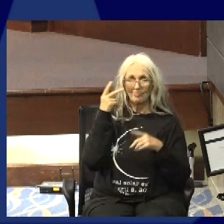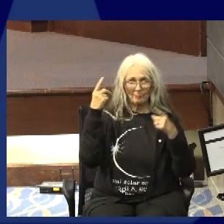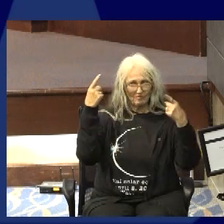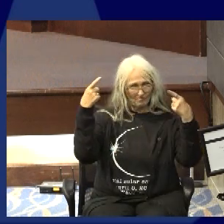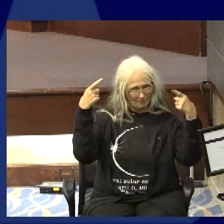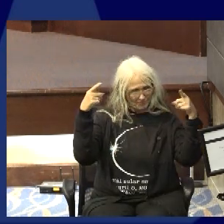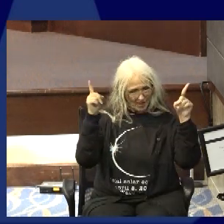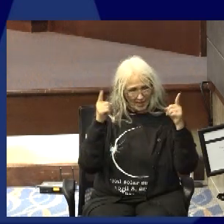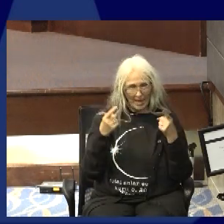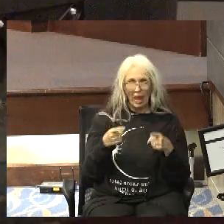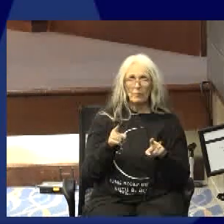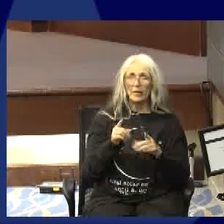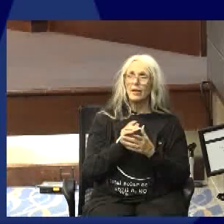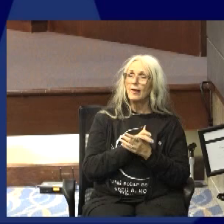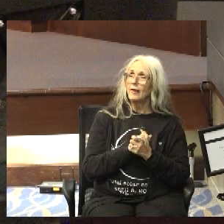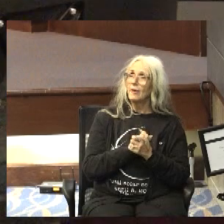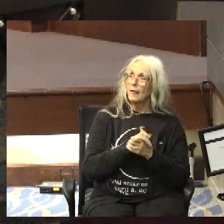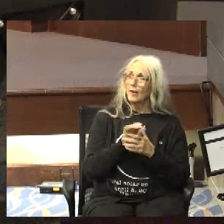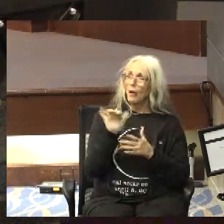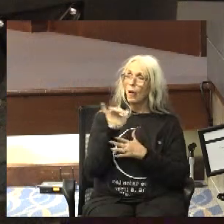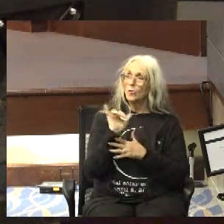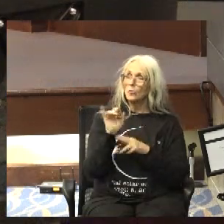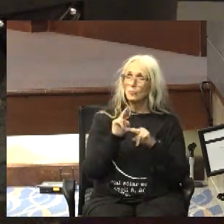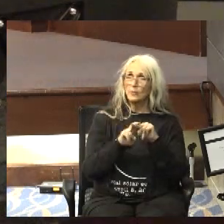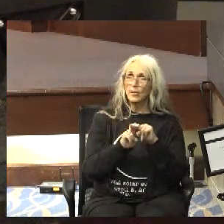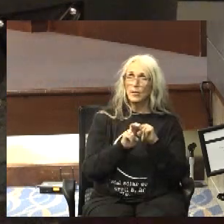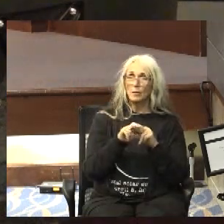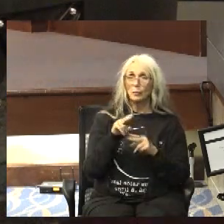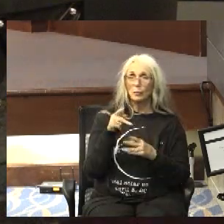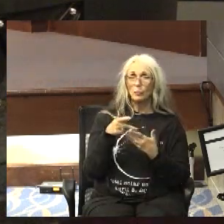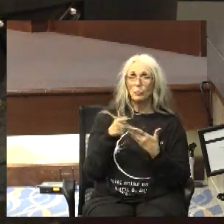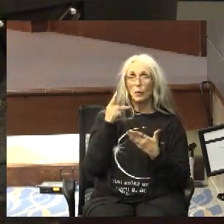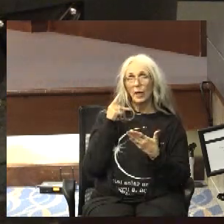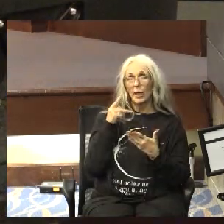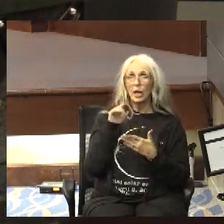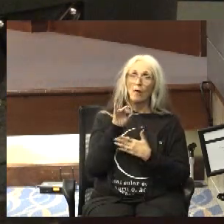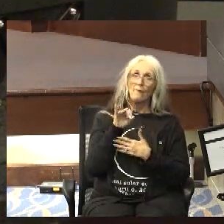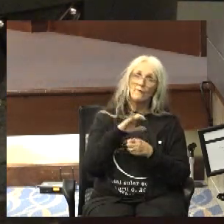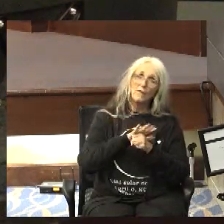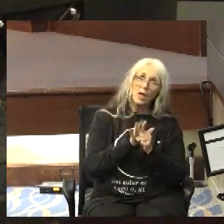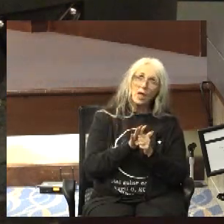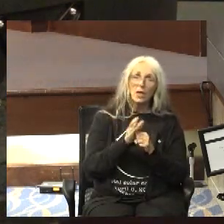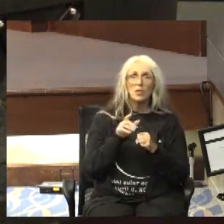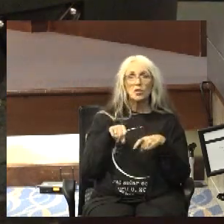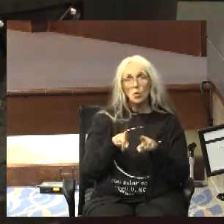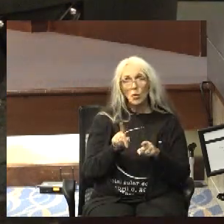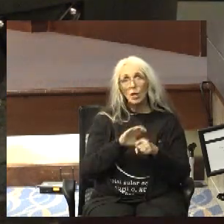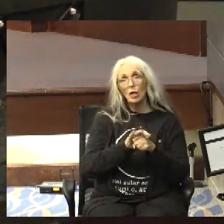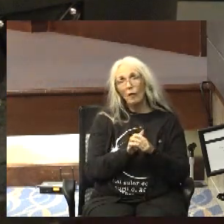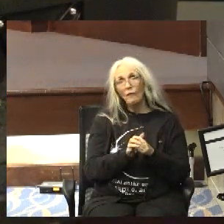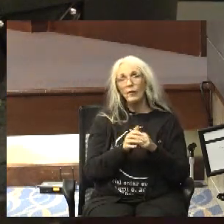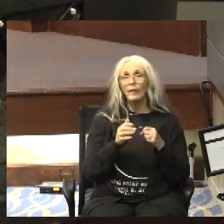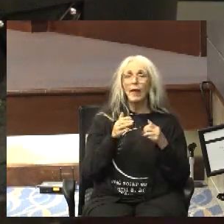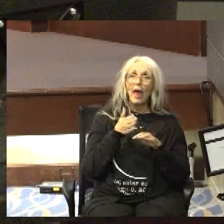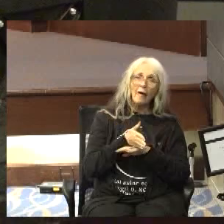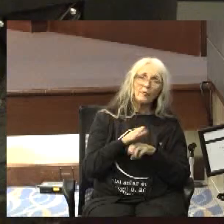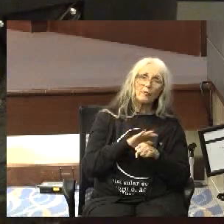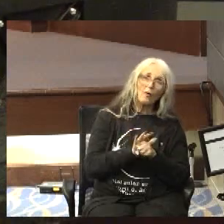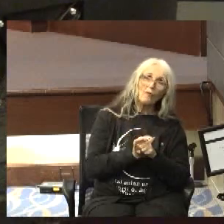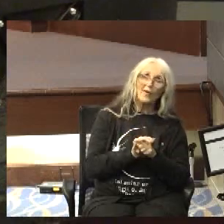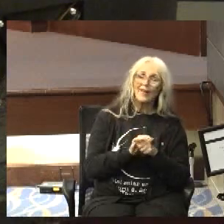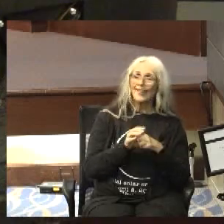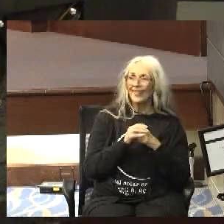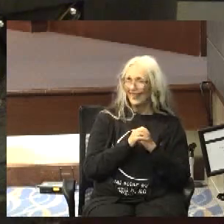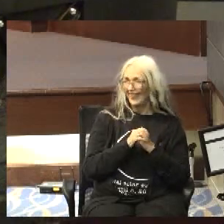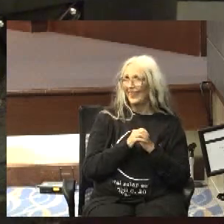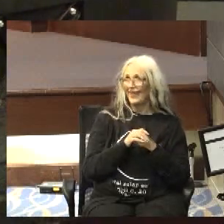now. And I've also sat on council pre-COVID, during COVID, post-COVID, but and this thing kind of came up right when COVID started, trying to put